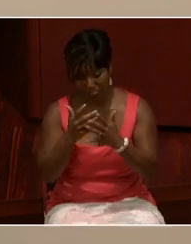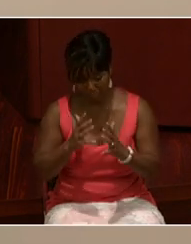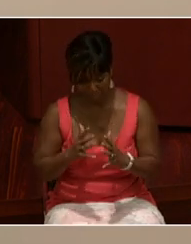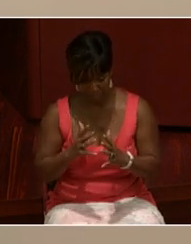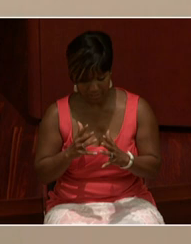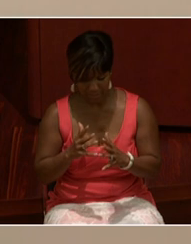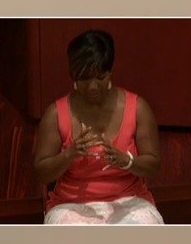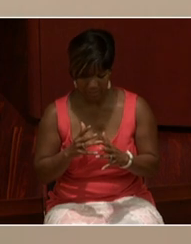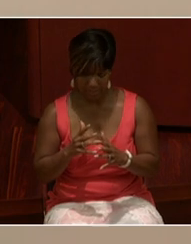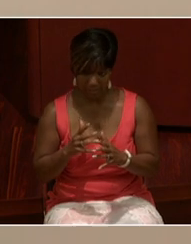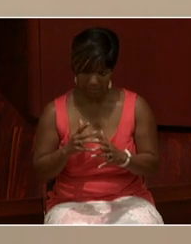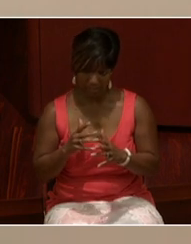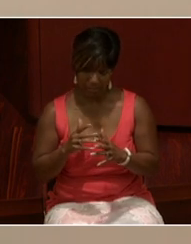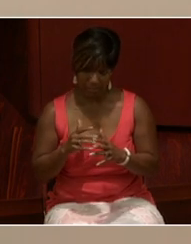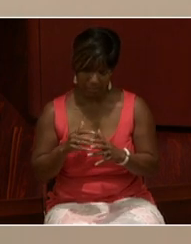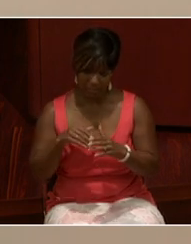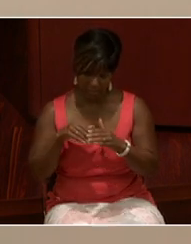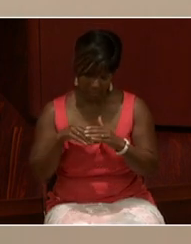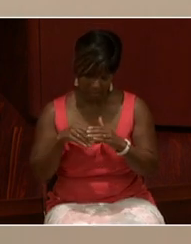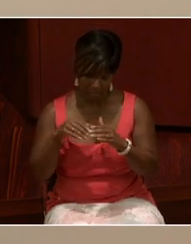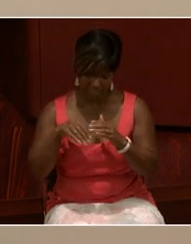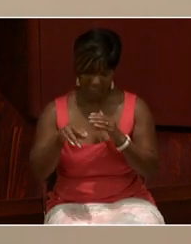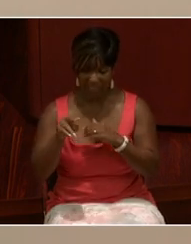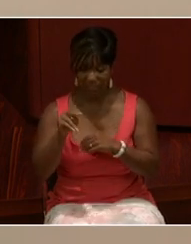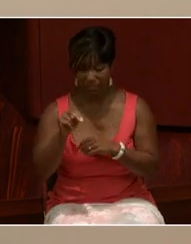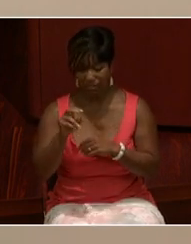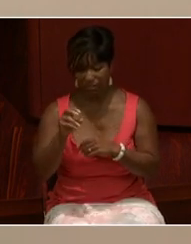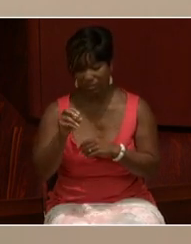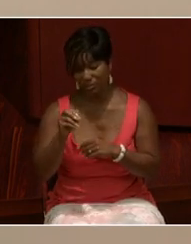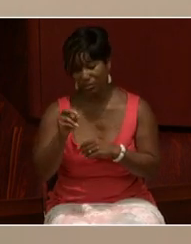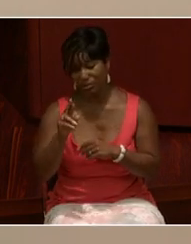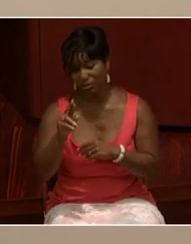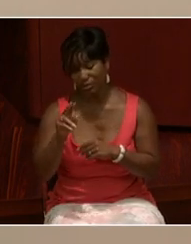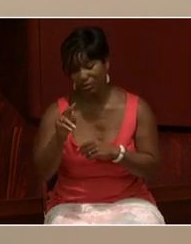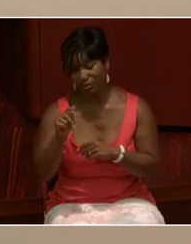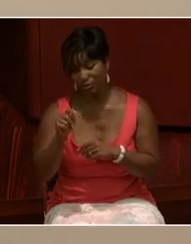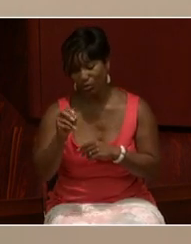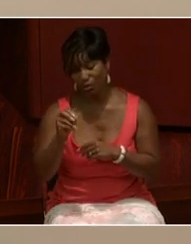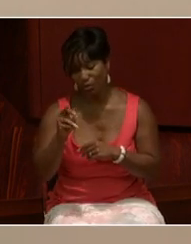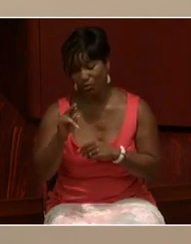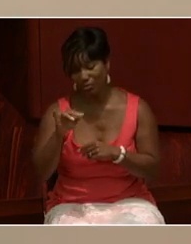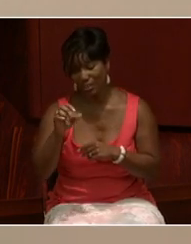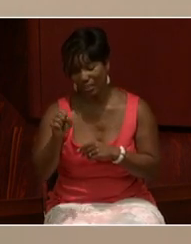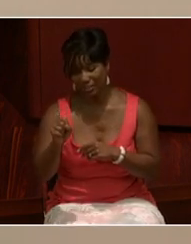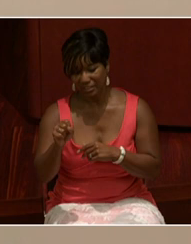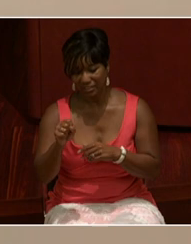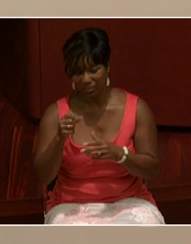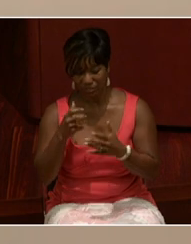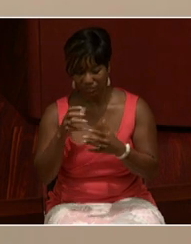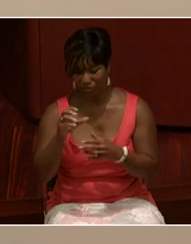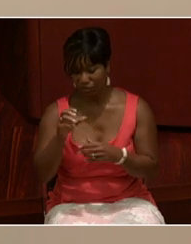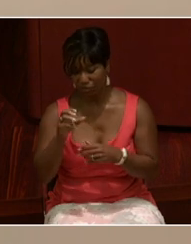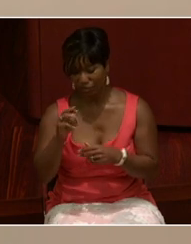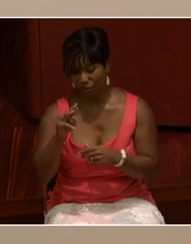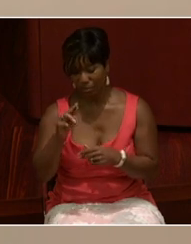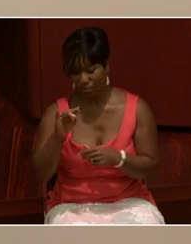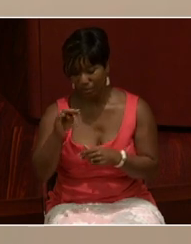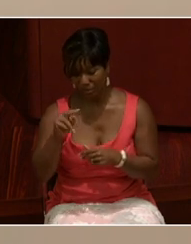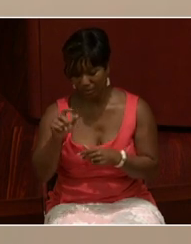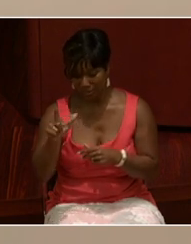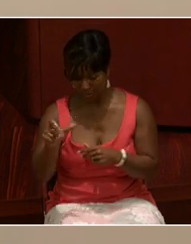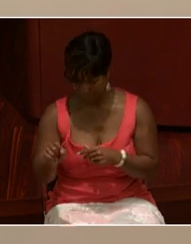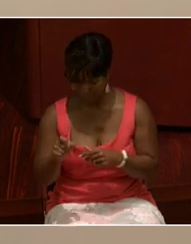been consolidated into the notorious offender file are significant criminals like the Barker Karpus gang, were involved